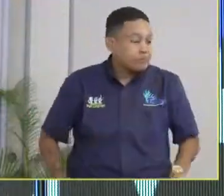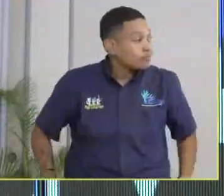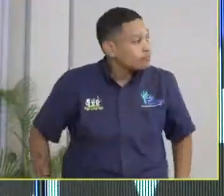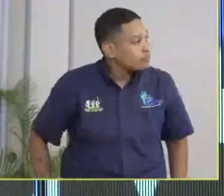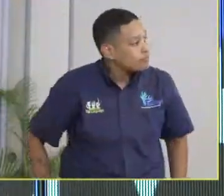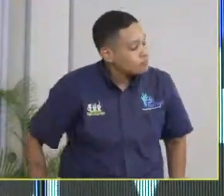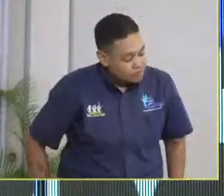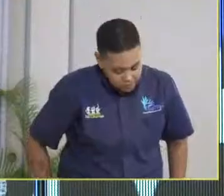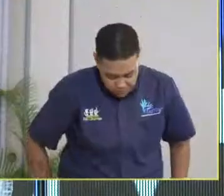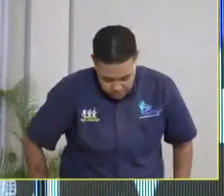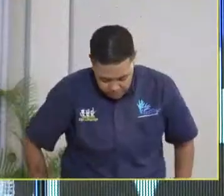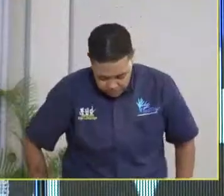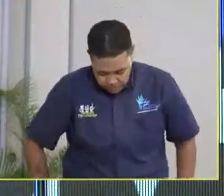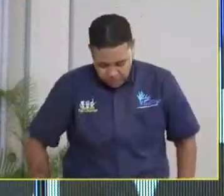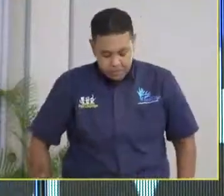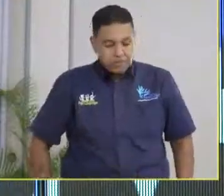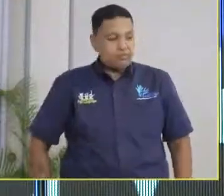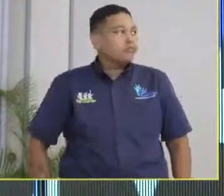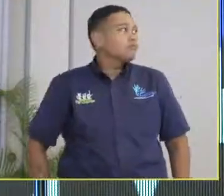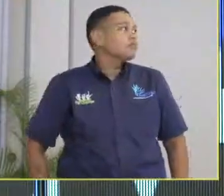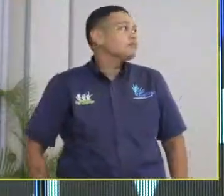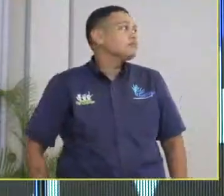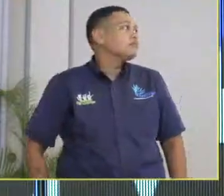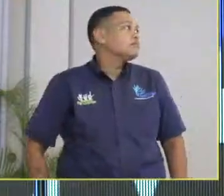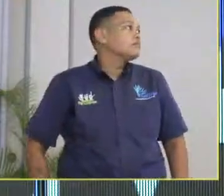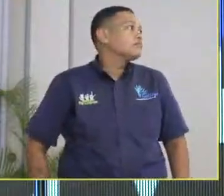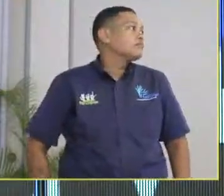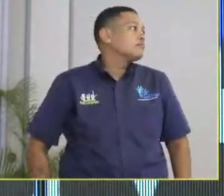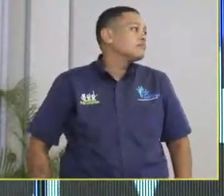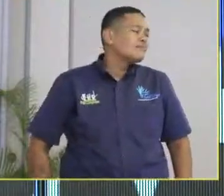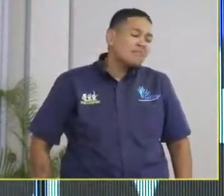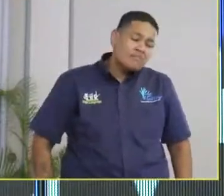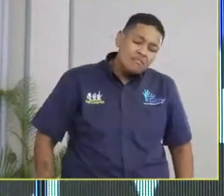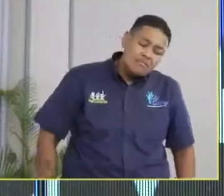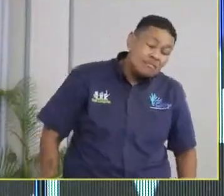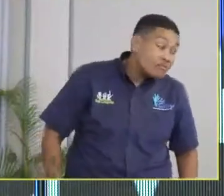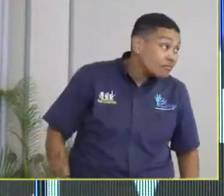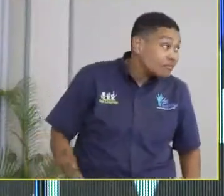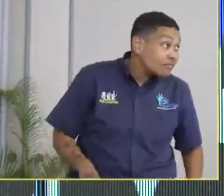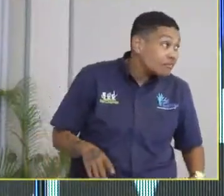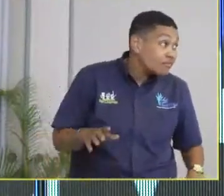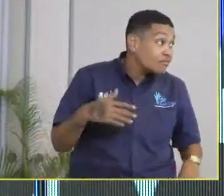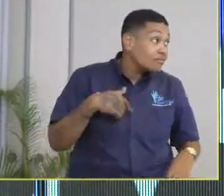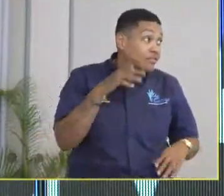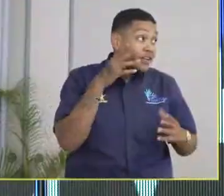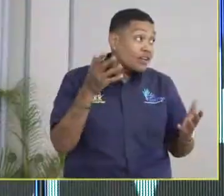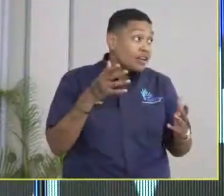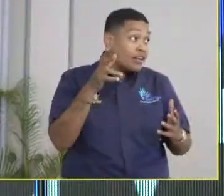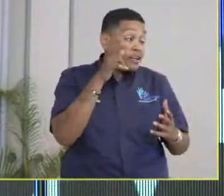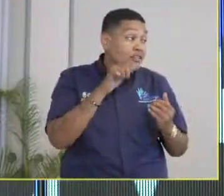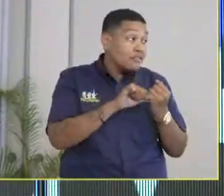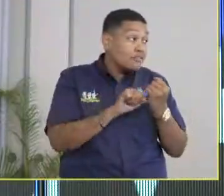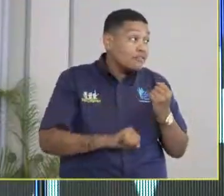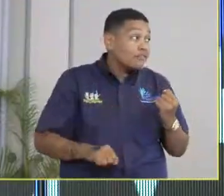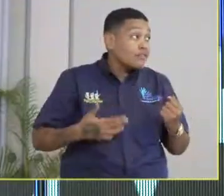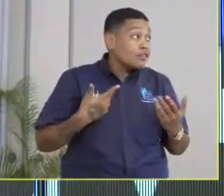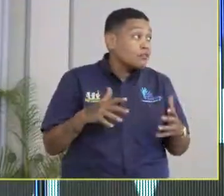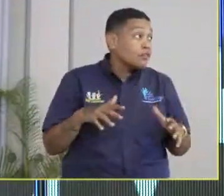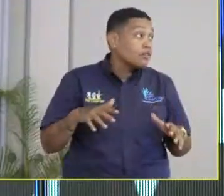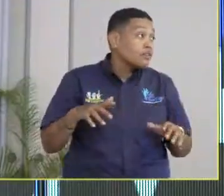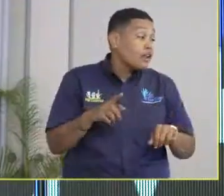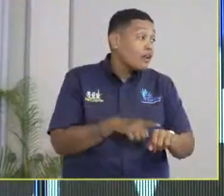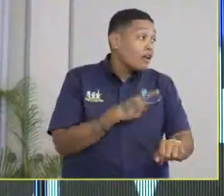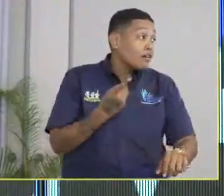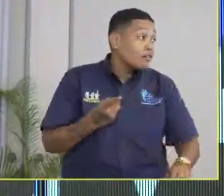So, let me not, we've been here listening to much, so let me not take you,